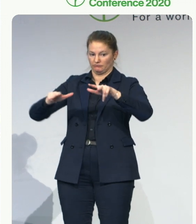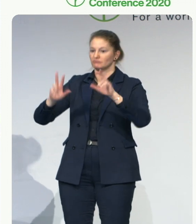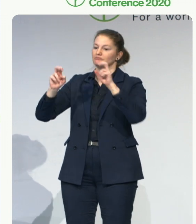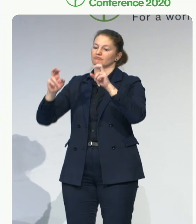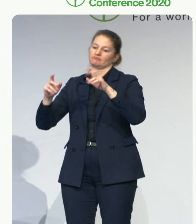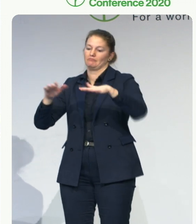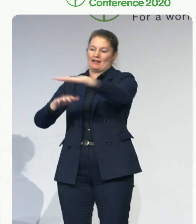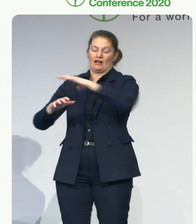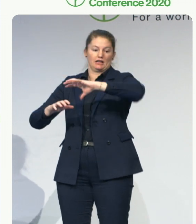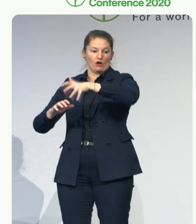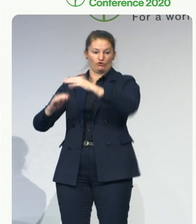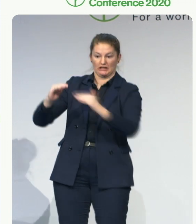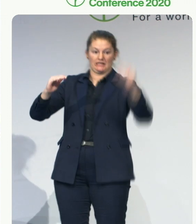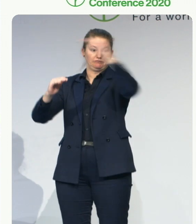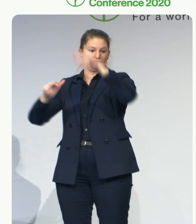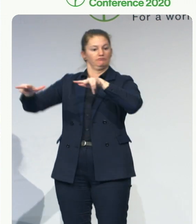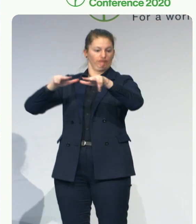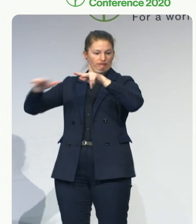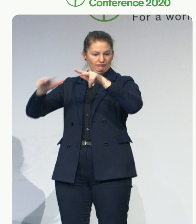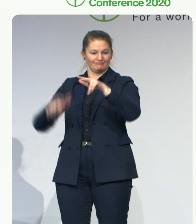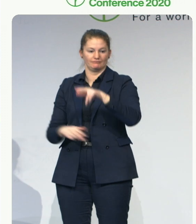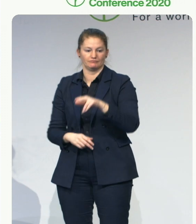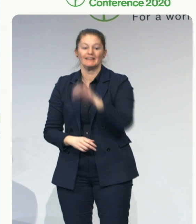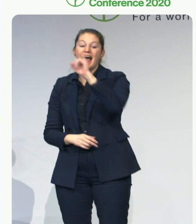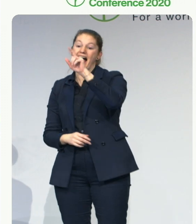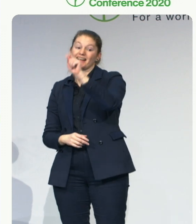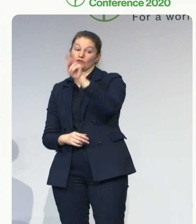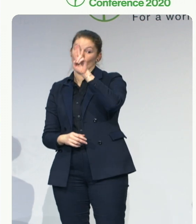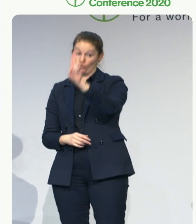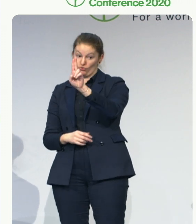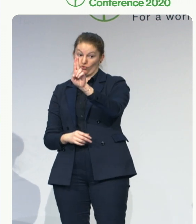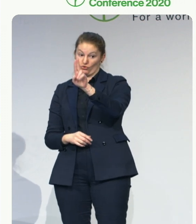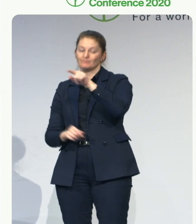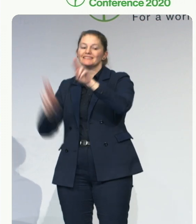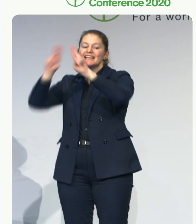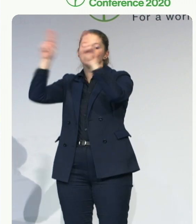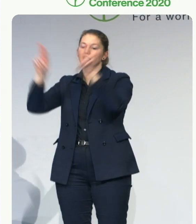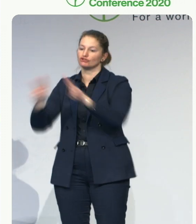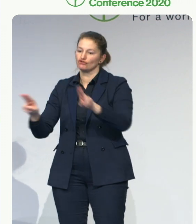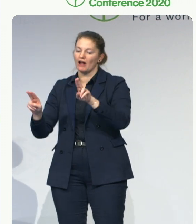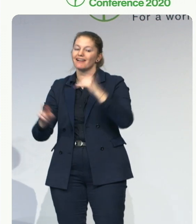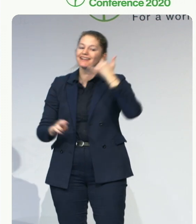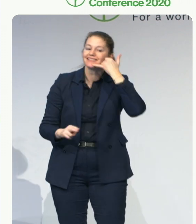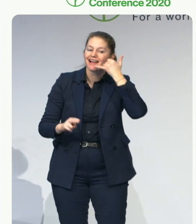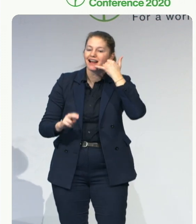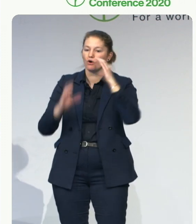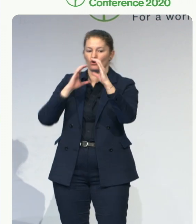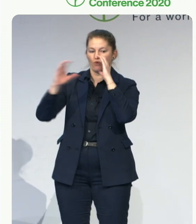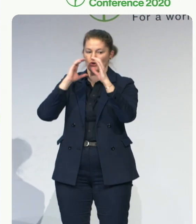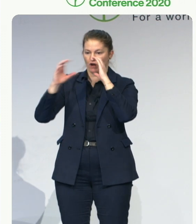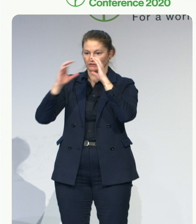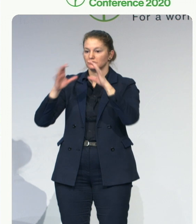the International Telecommunication Union, in building a special curation program